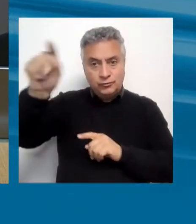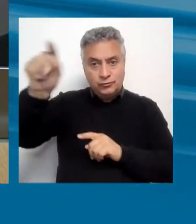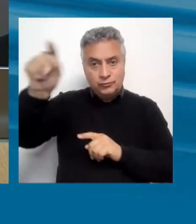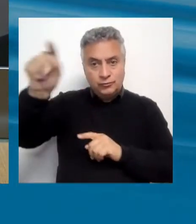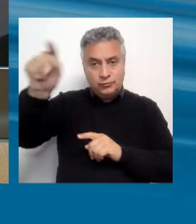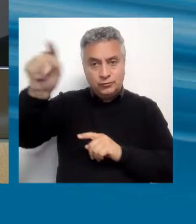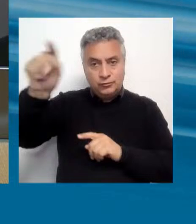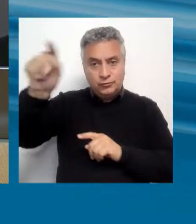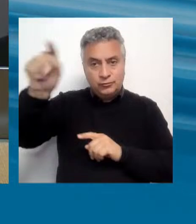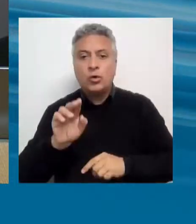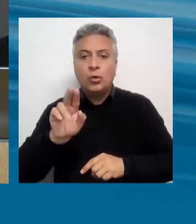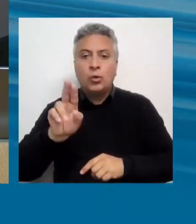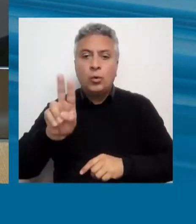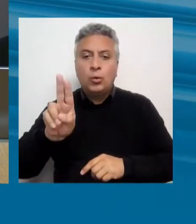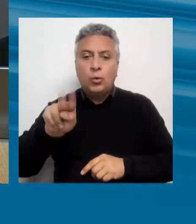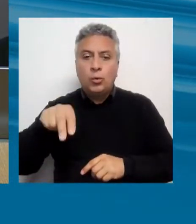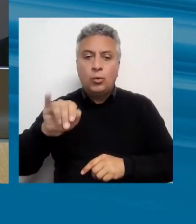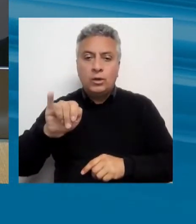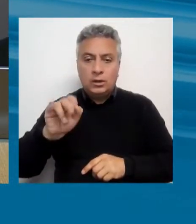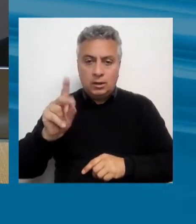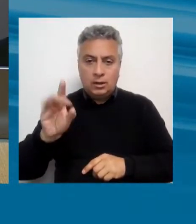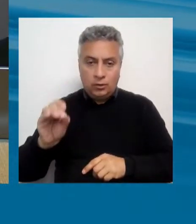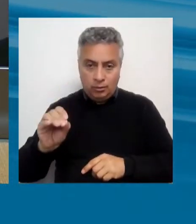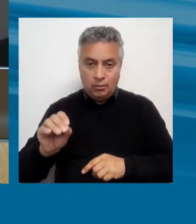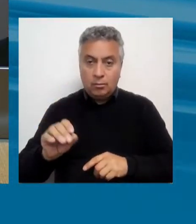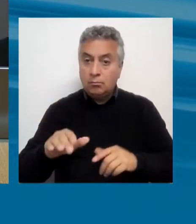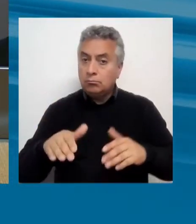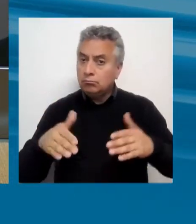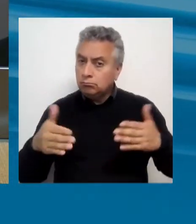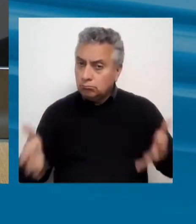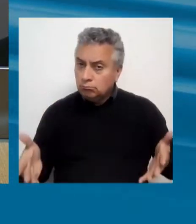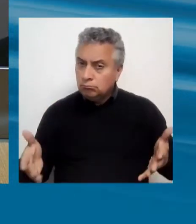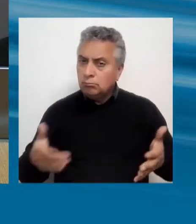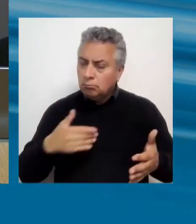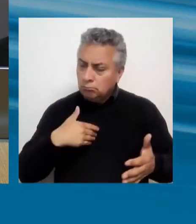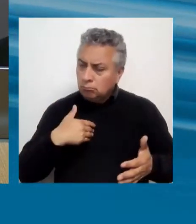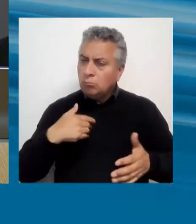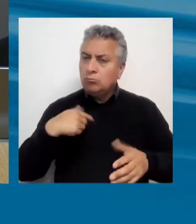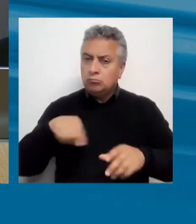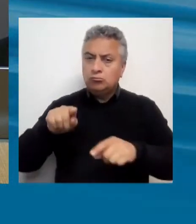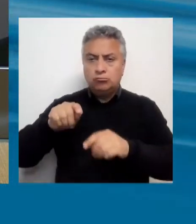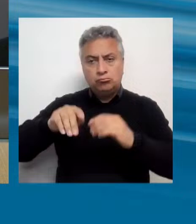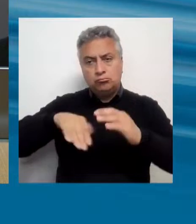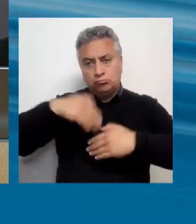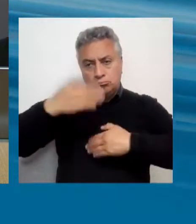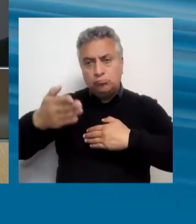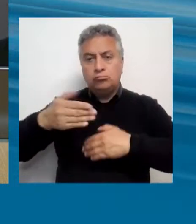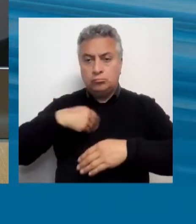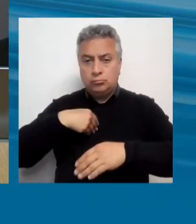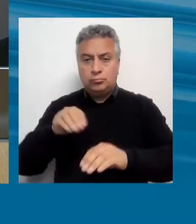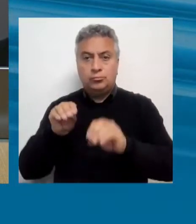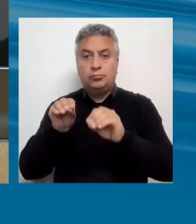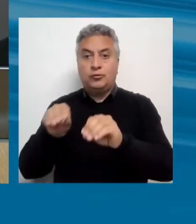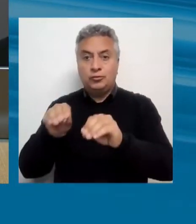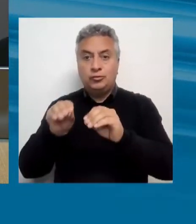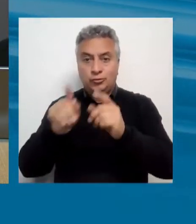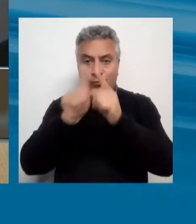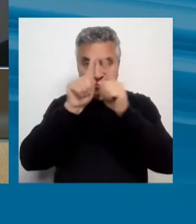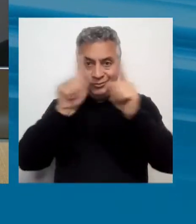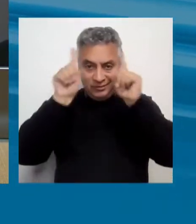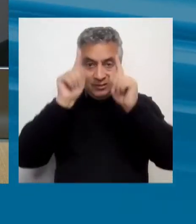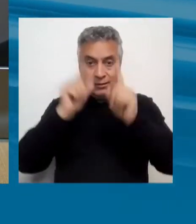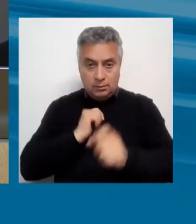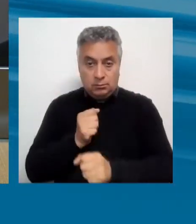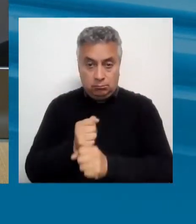Indies. And while I worked as a senior public servant in the government of Barbados and also for the government of Canada, and